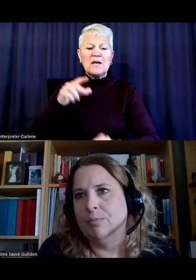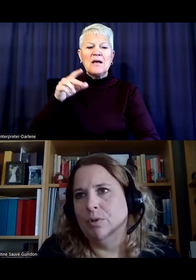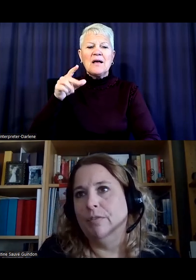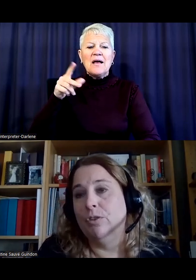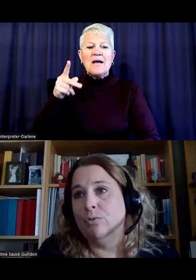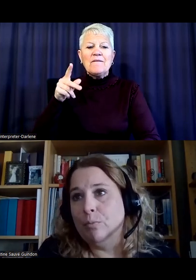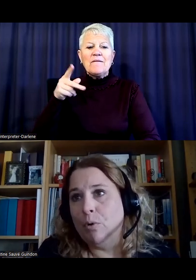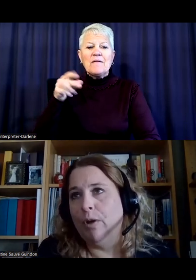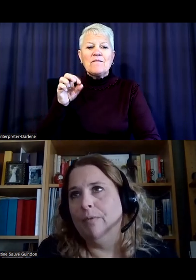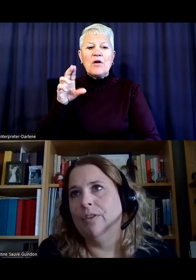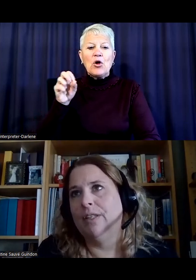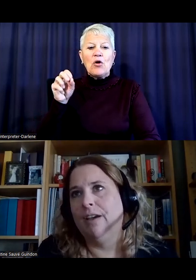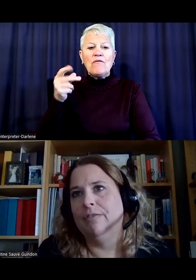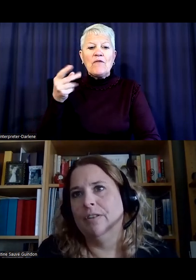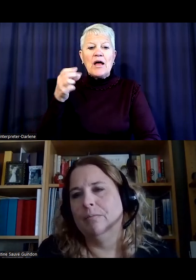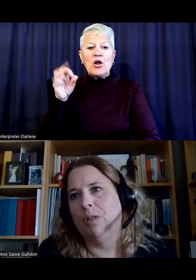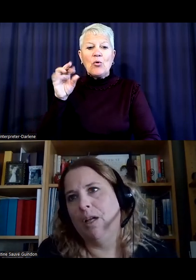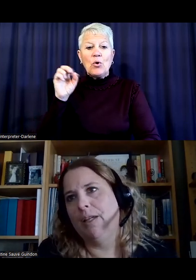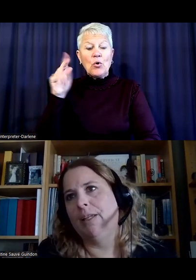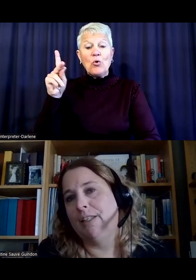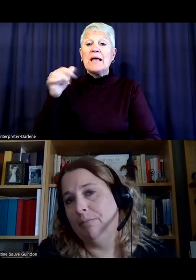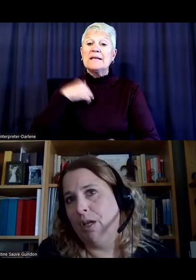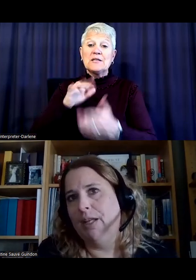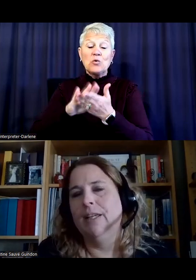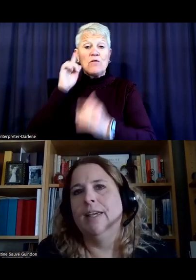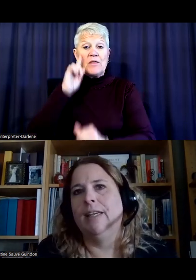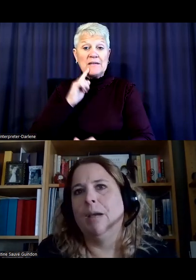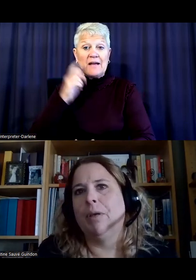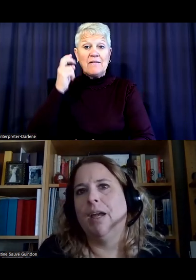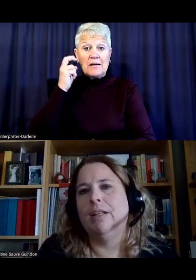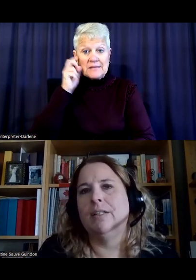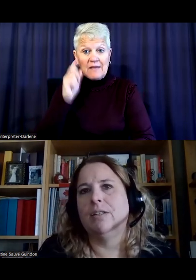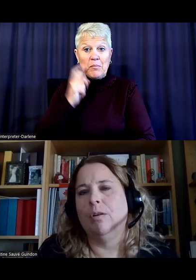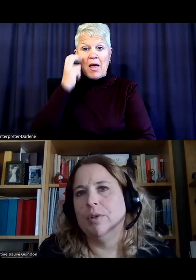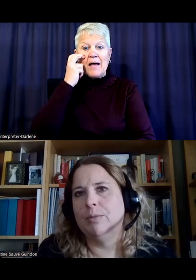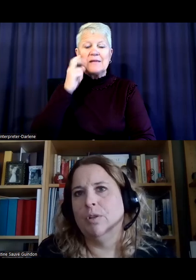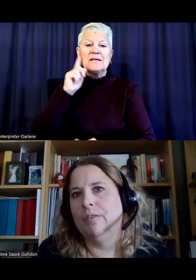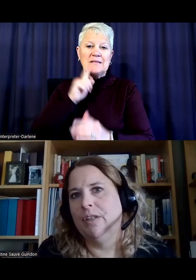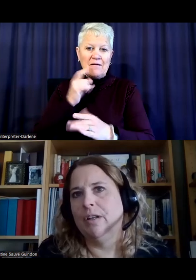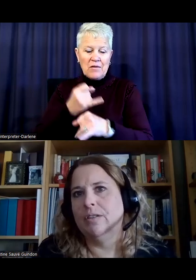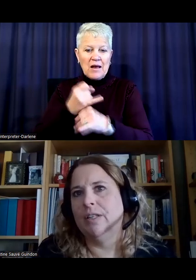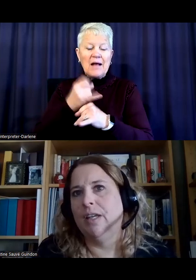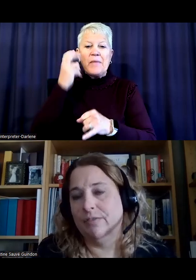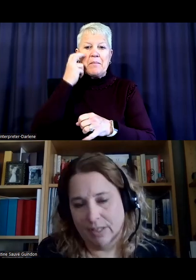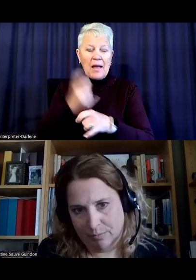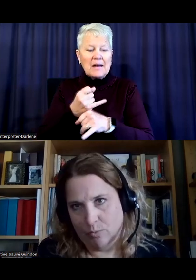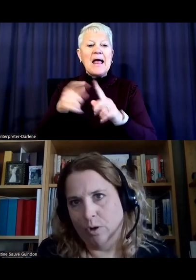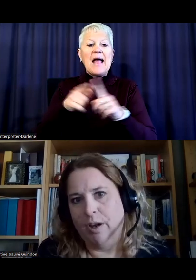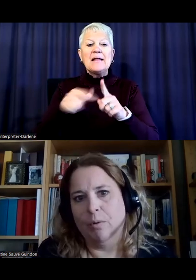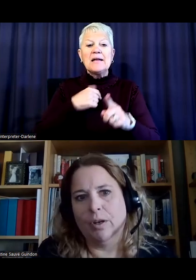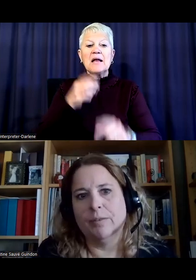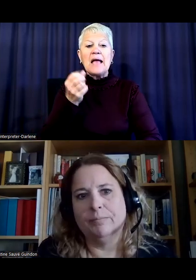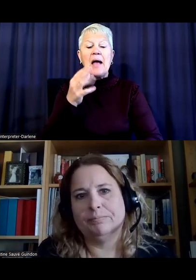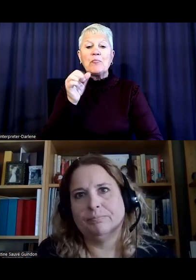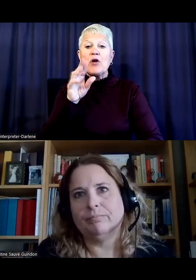the principal of the school program for the deaf, blind, and deafblind, and Gabrielle is our principal of the consultative team where